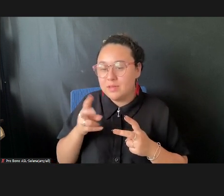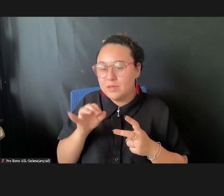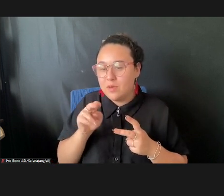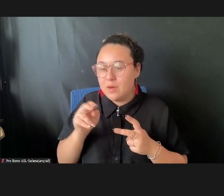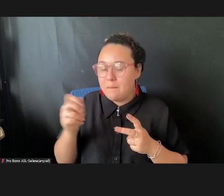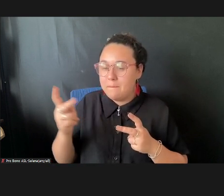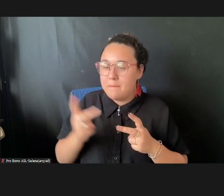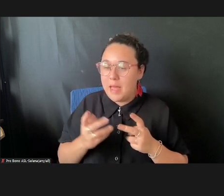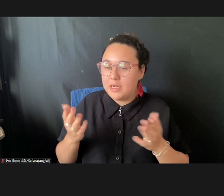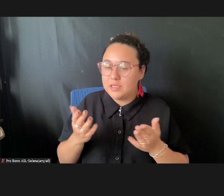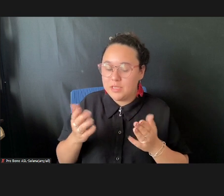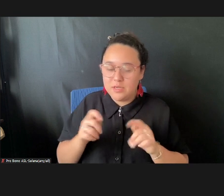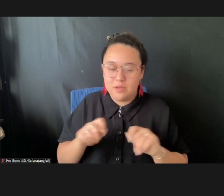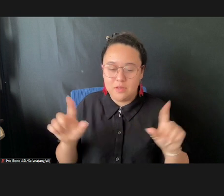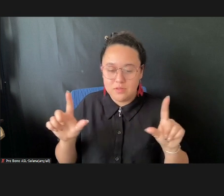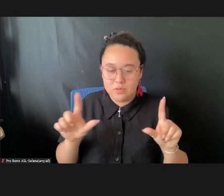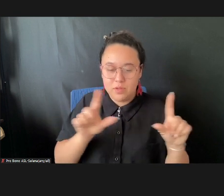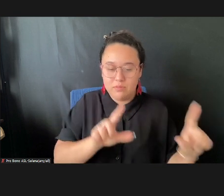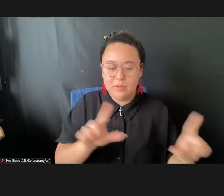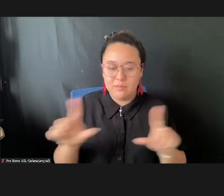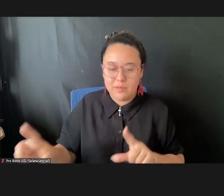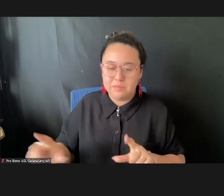screen.